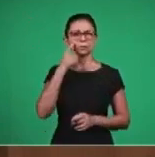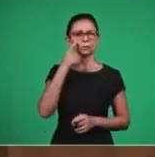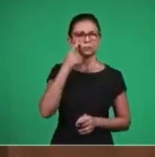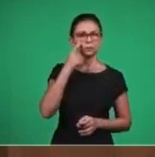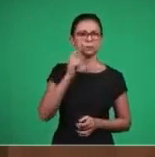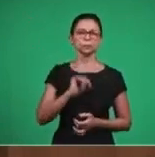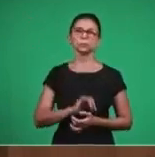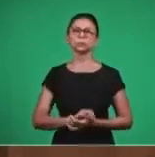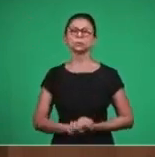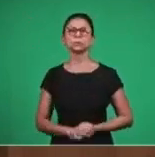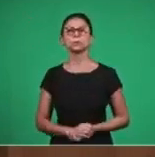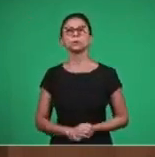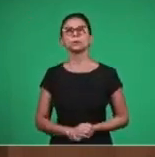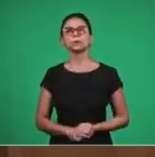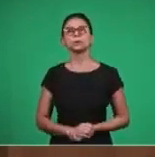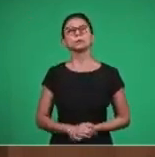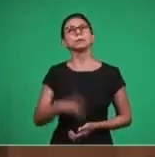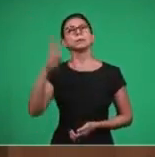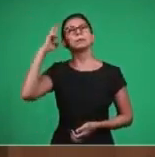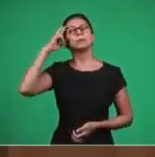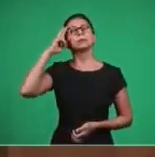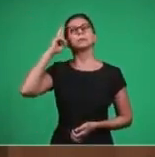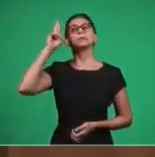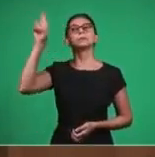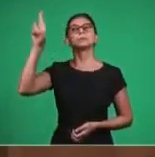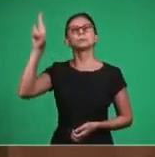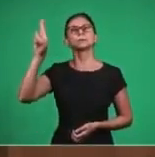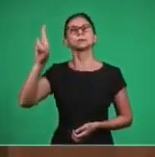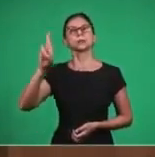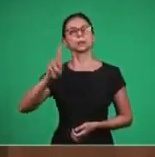harvest, great supper, I'm sorry.